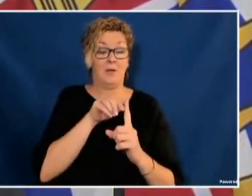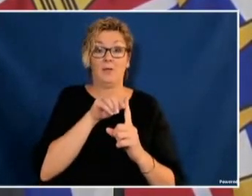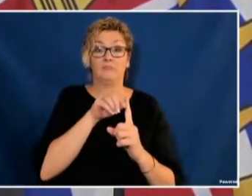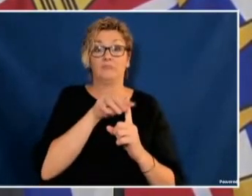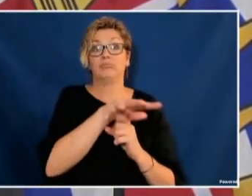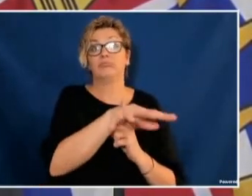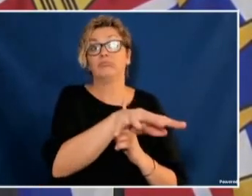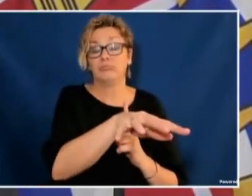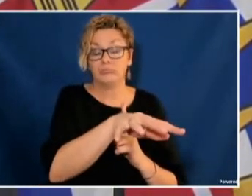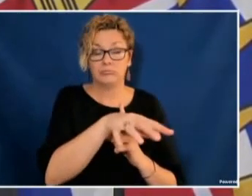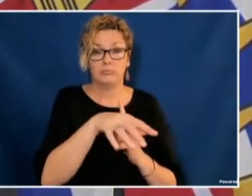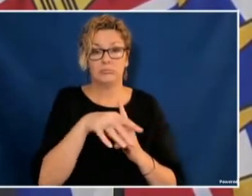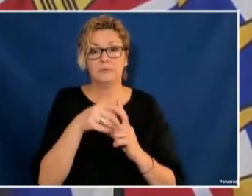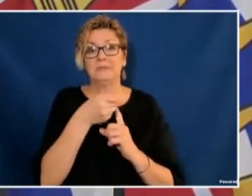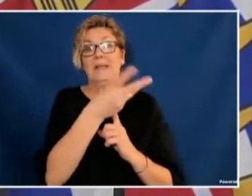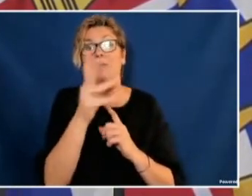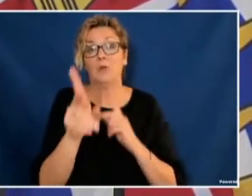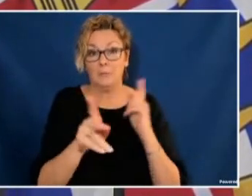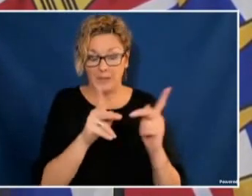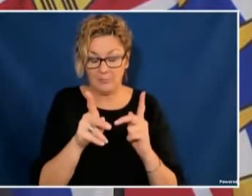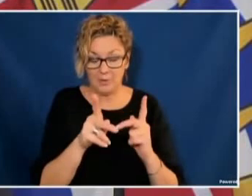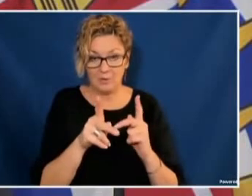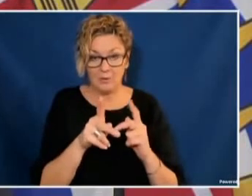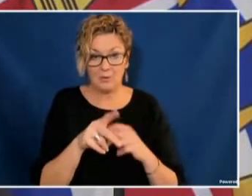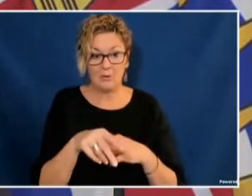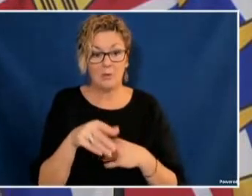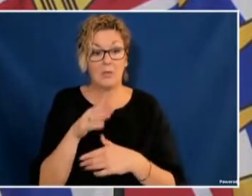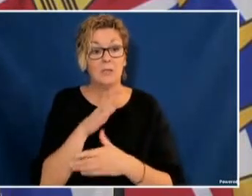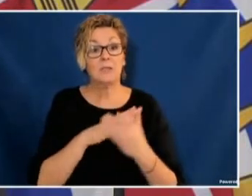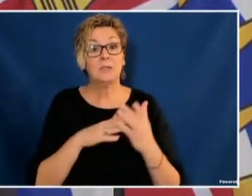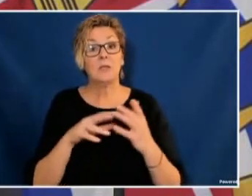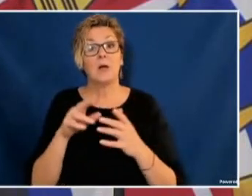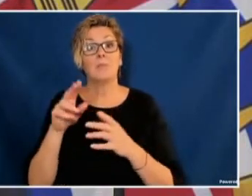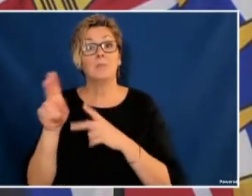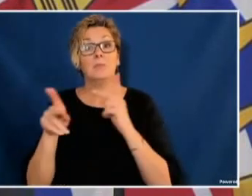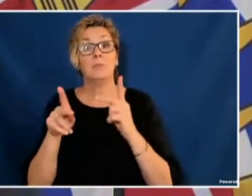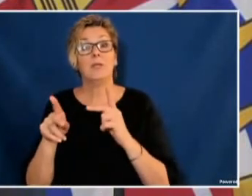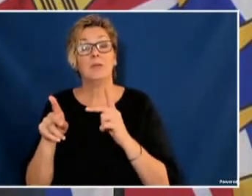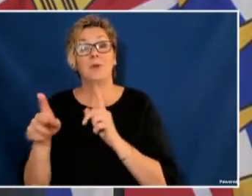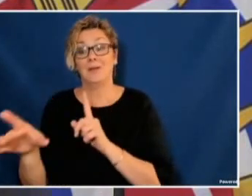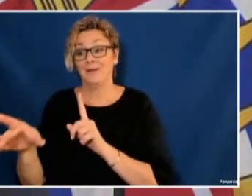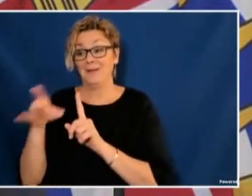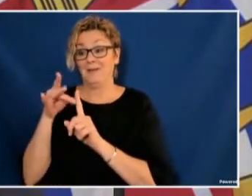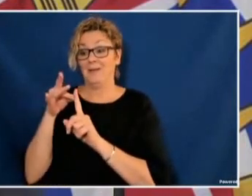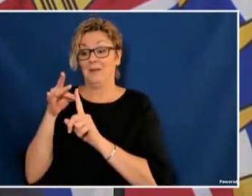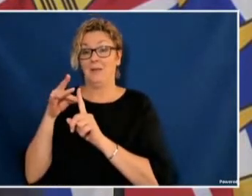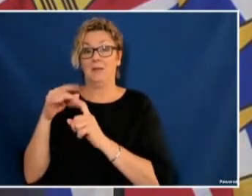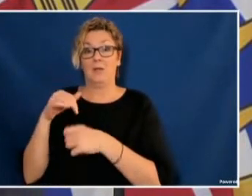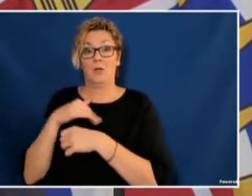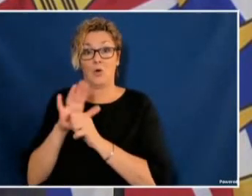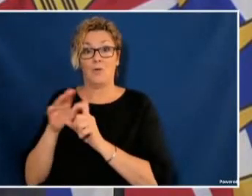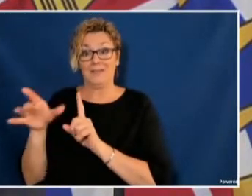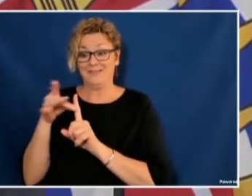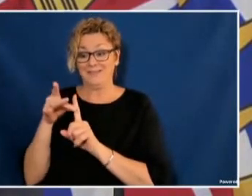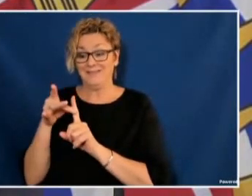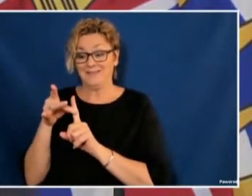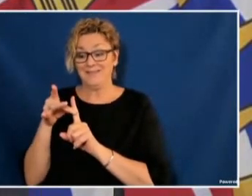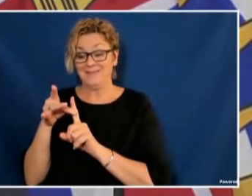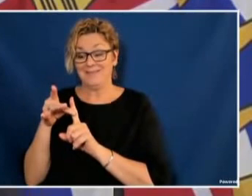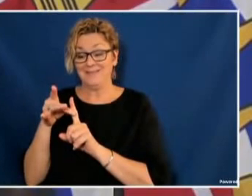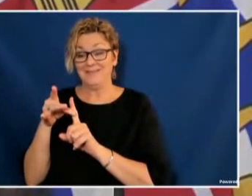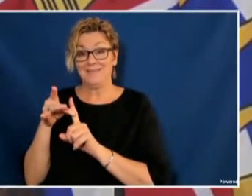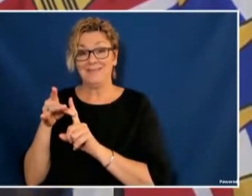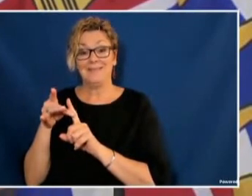And I just wanted to express my appreciation. And we know that there's some high-profile people who are trying